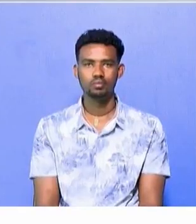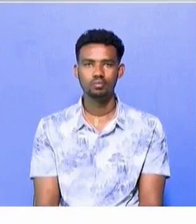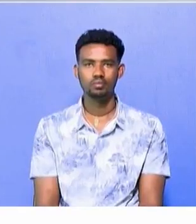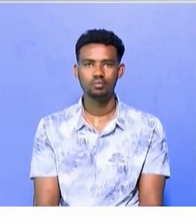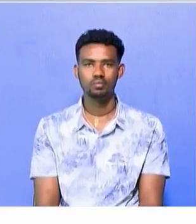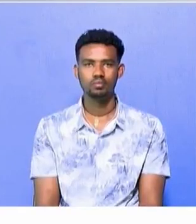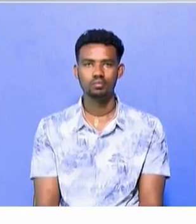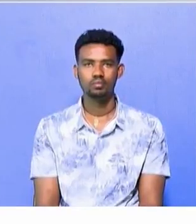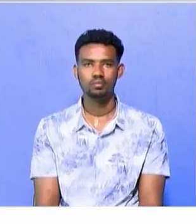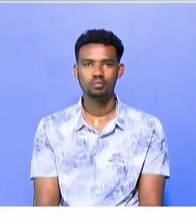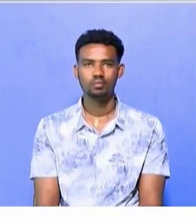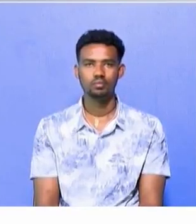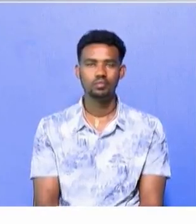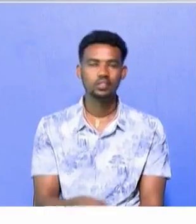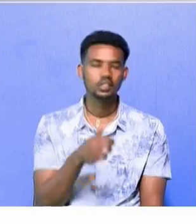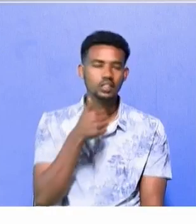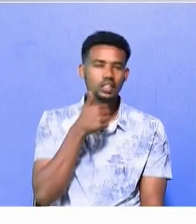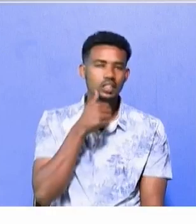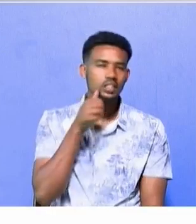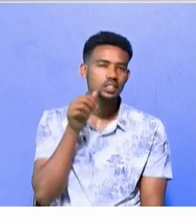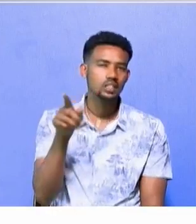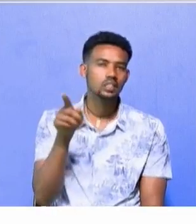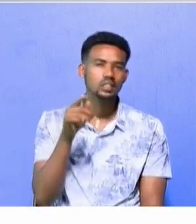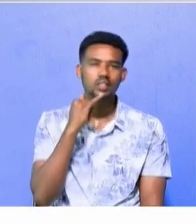She is pushing.